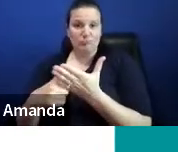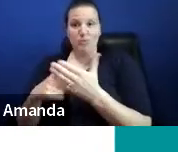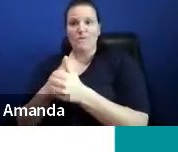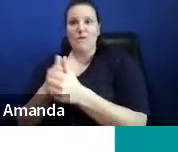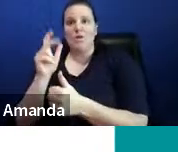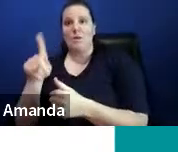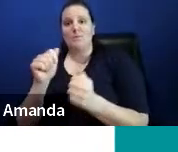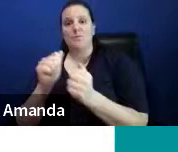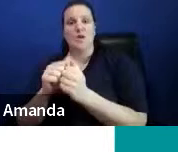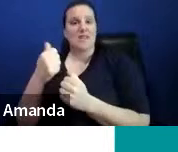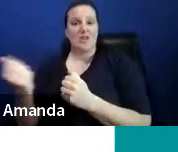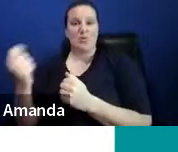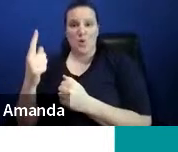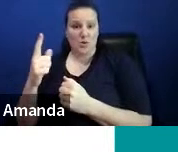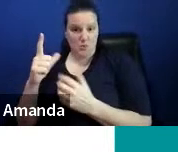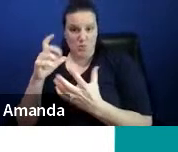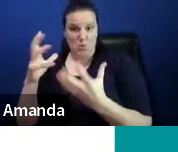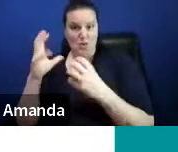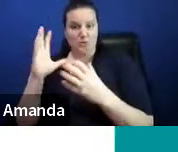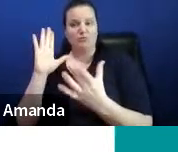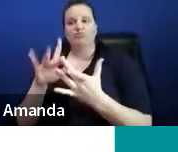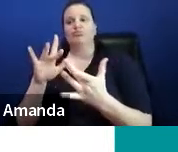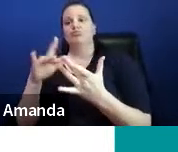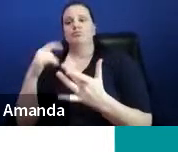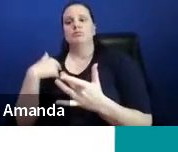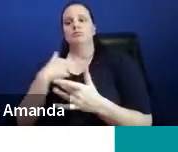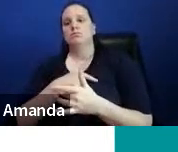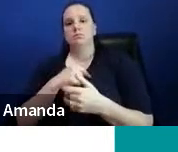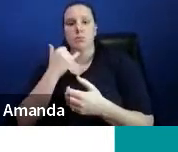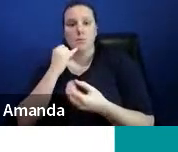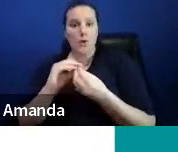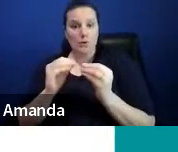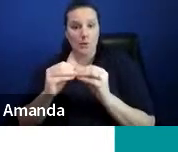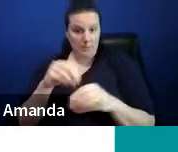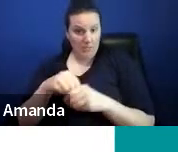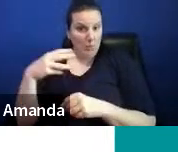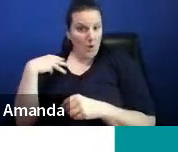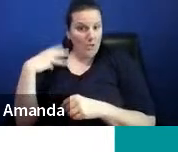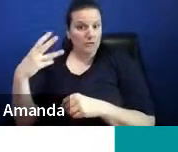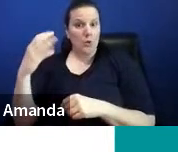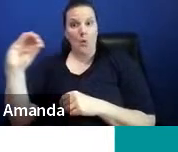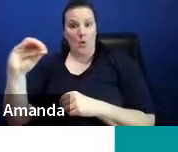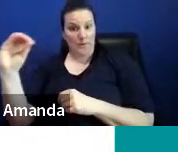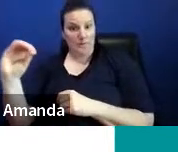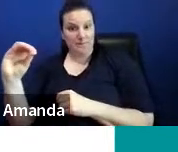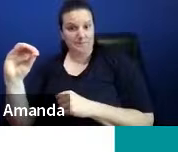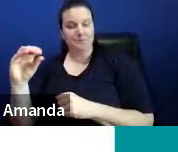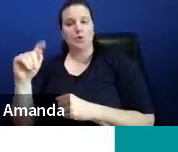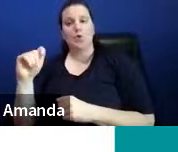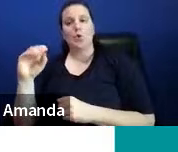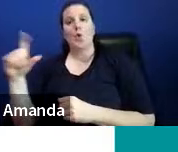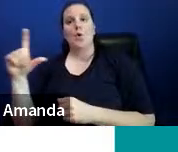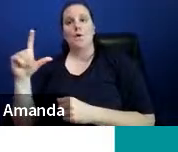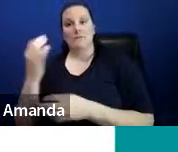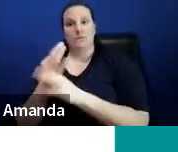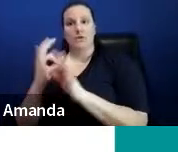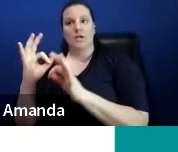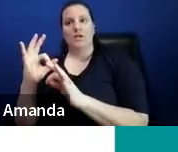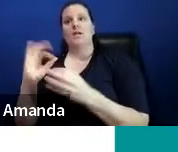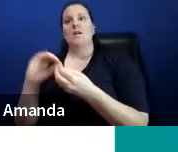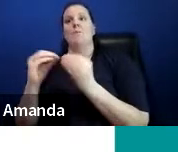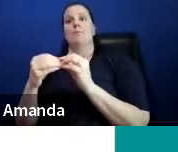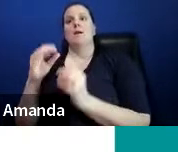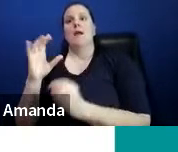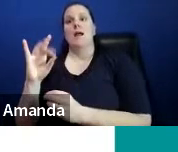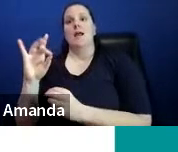up with anyone that wants to reach out to us. We have a number in Washington and in Oregon. Our toll-free number is